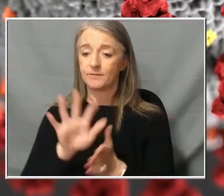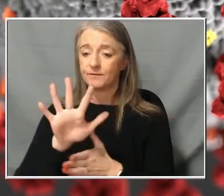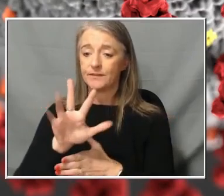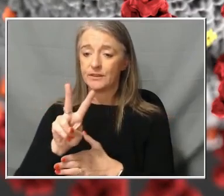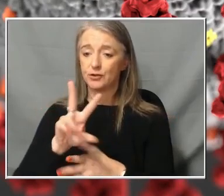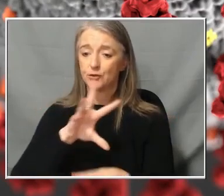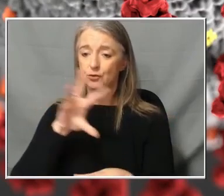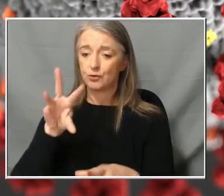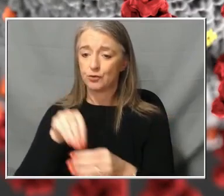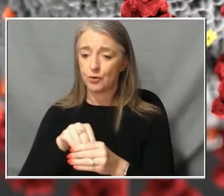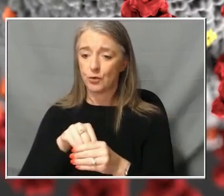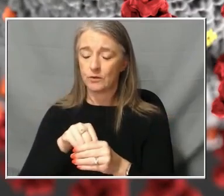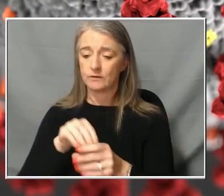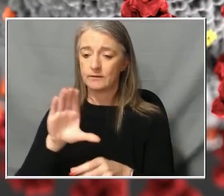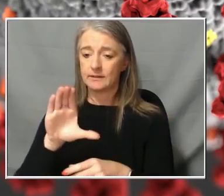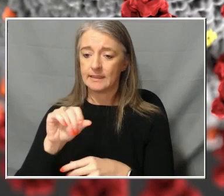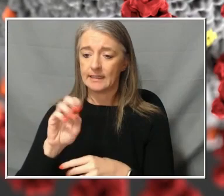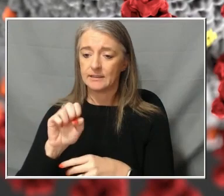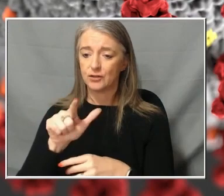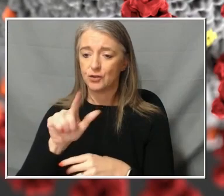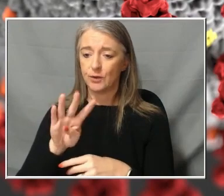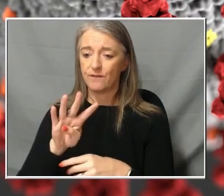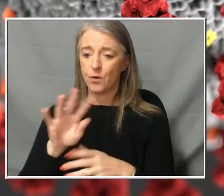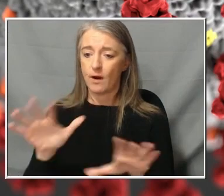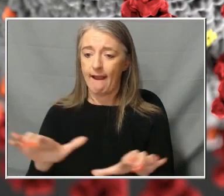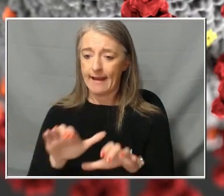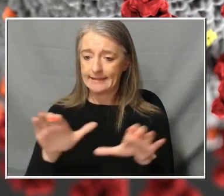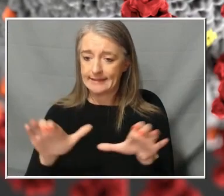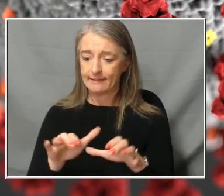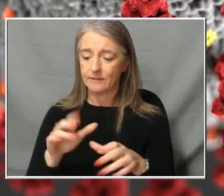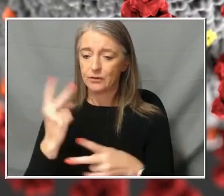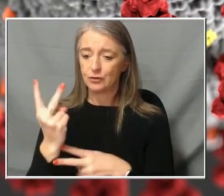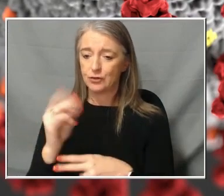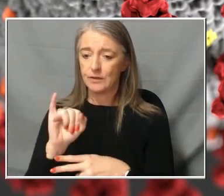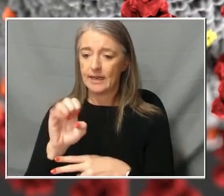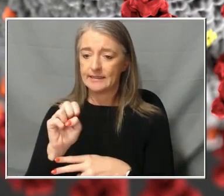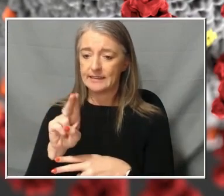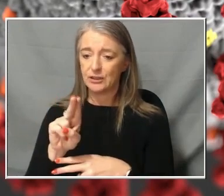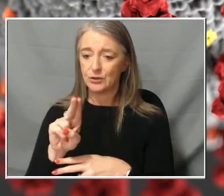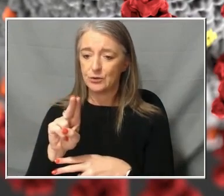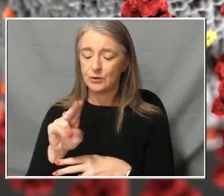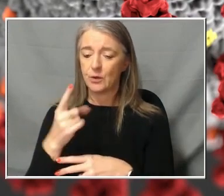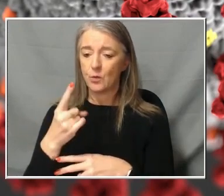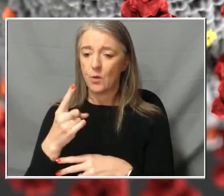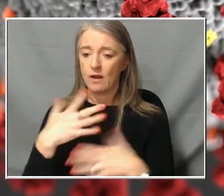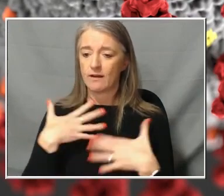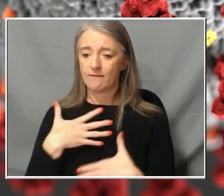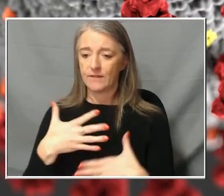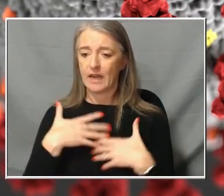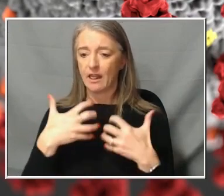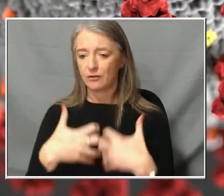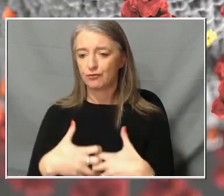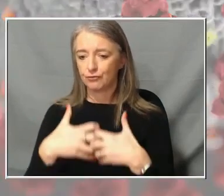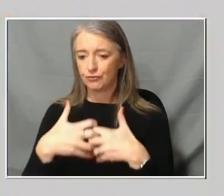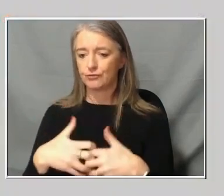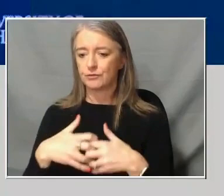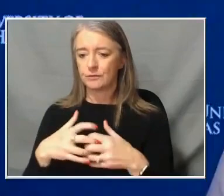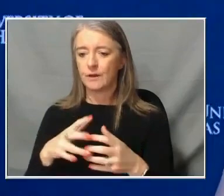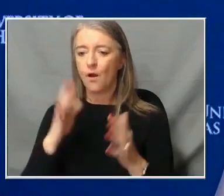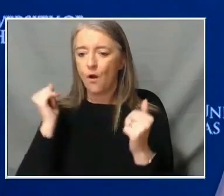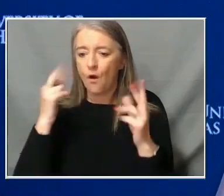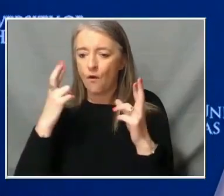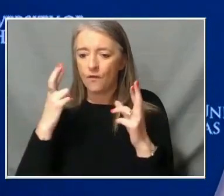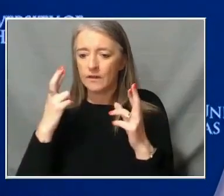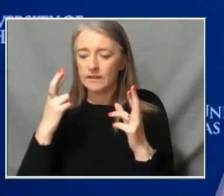total cases, but 24 active. 2 in the ICU and 1 on the ventilator. So just kind of hopefully